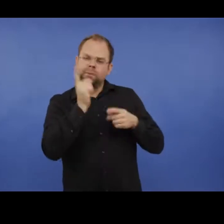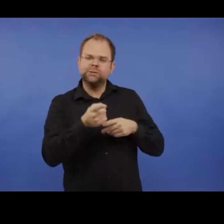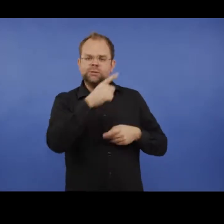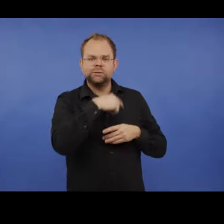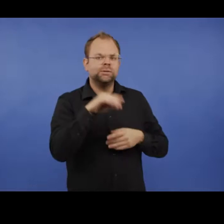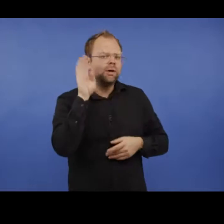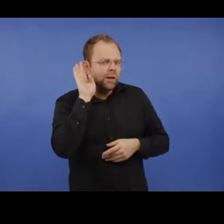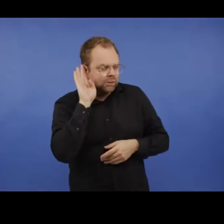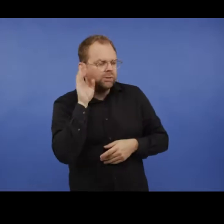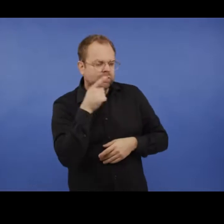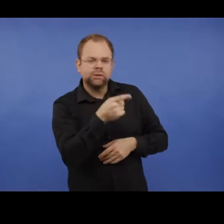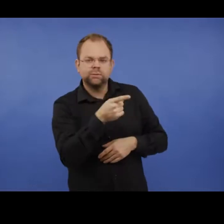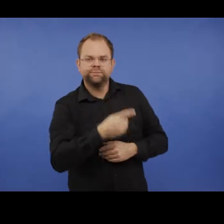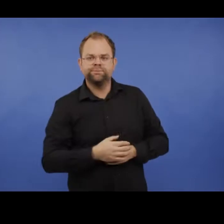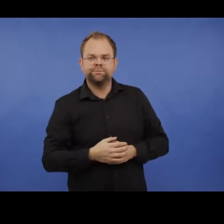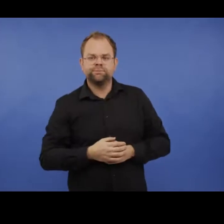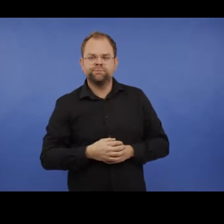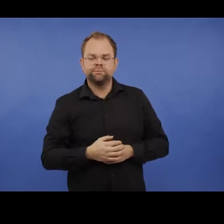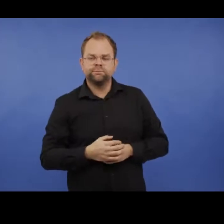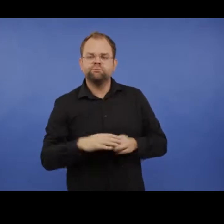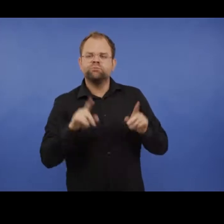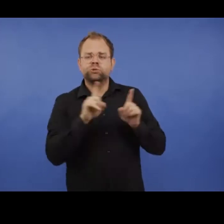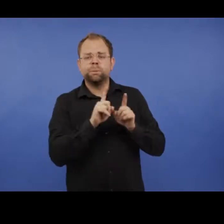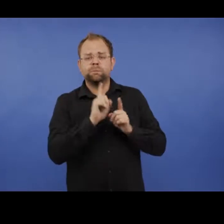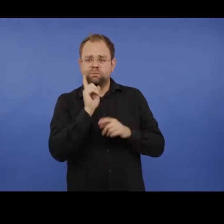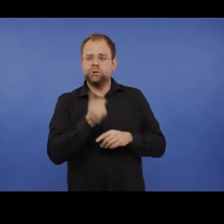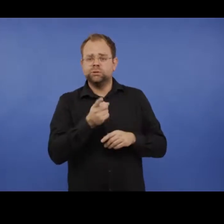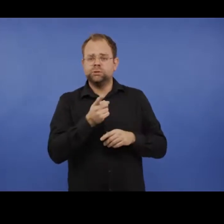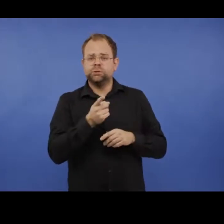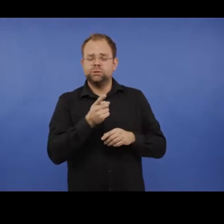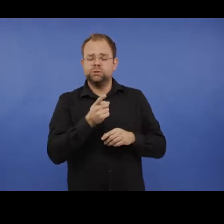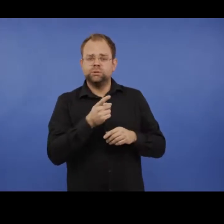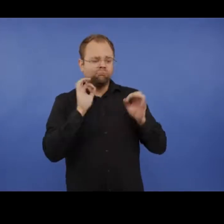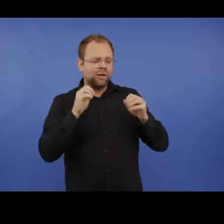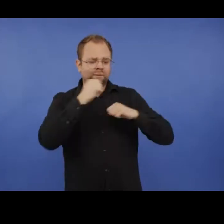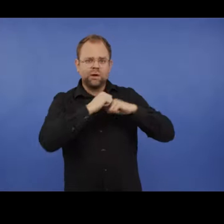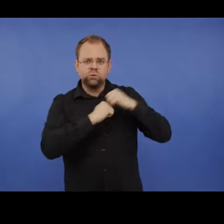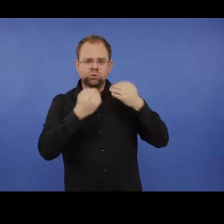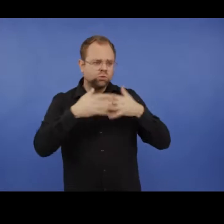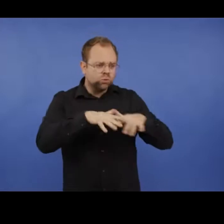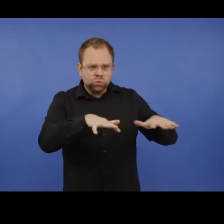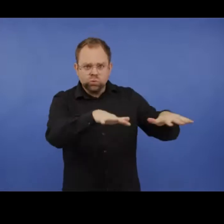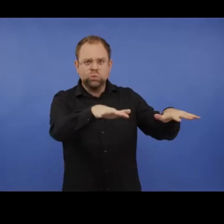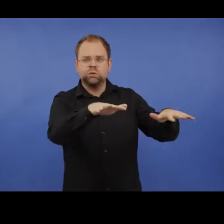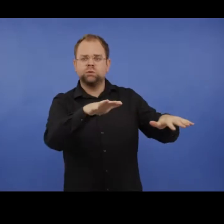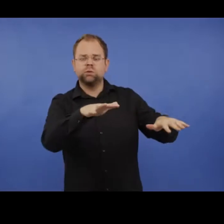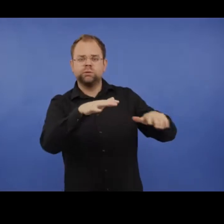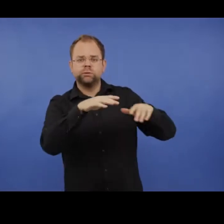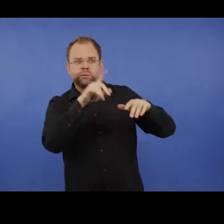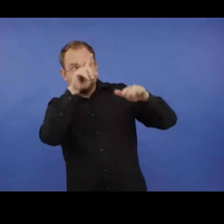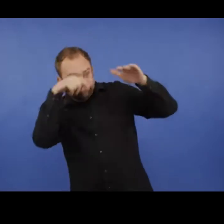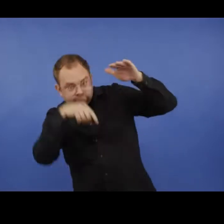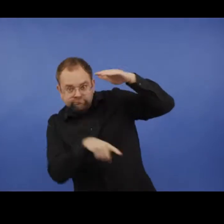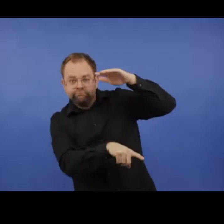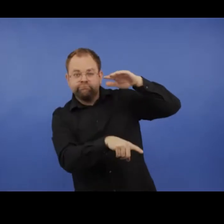so these people with disabilities can resort to. UNRWA should have some shelters